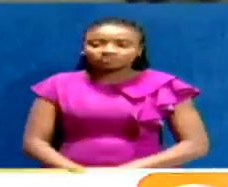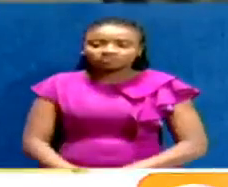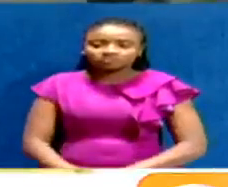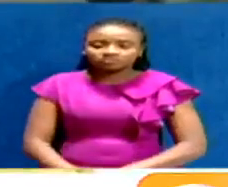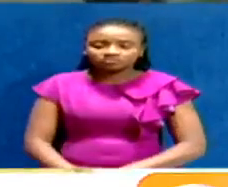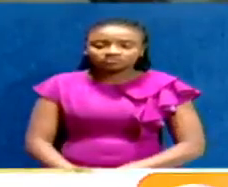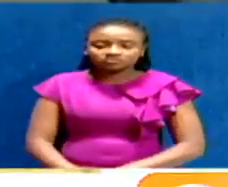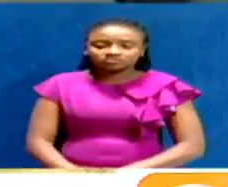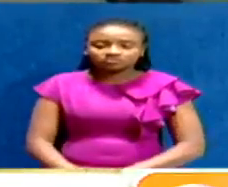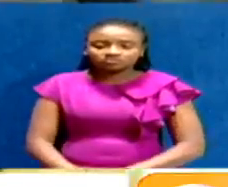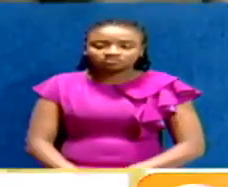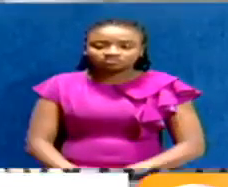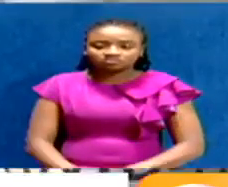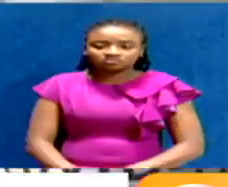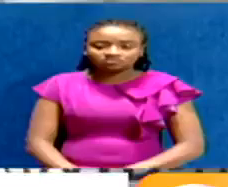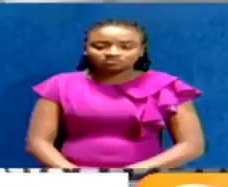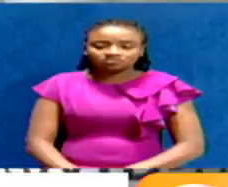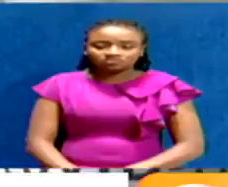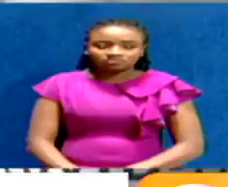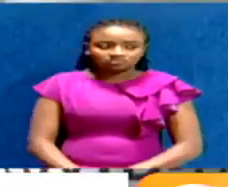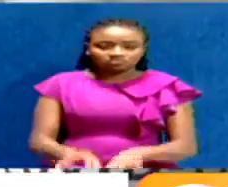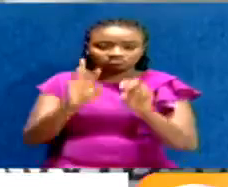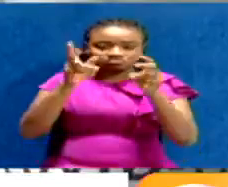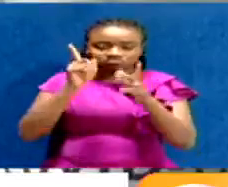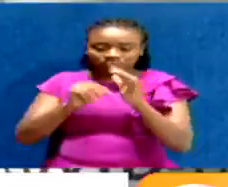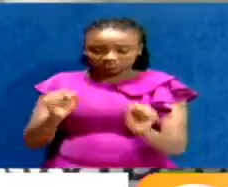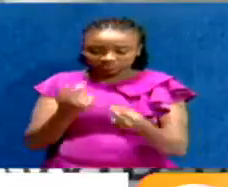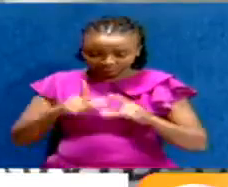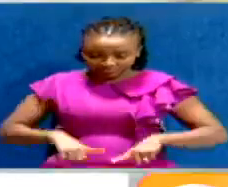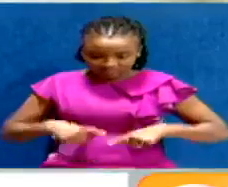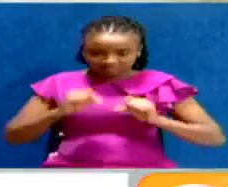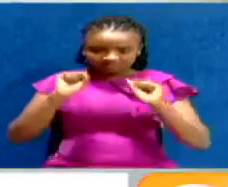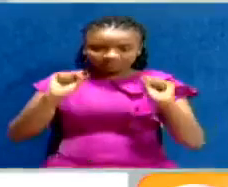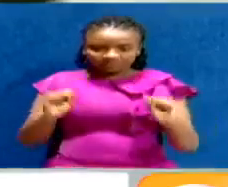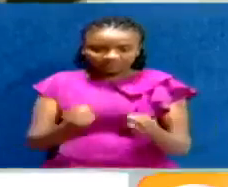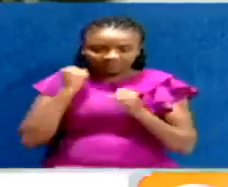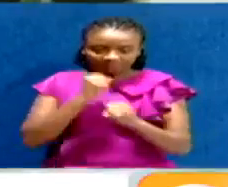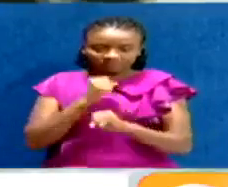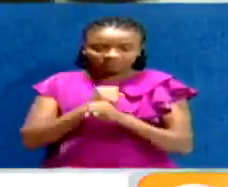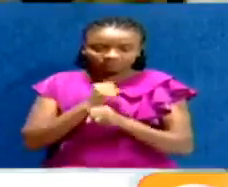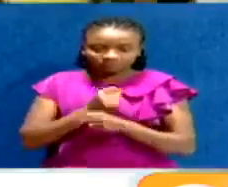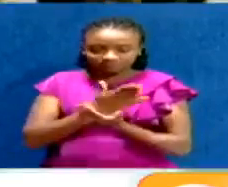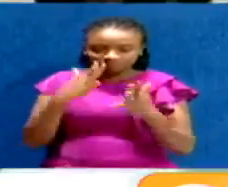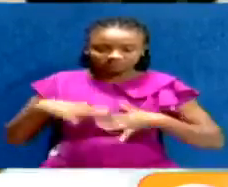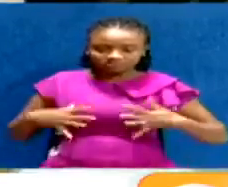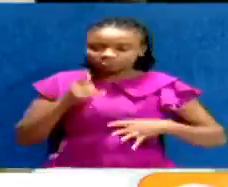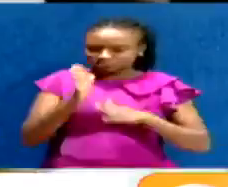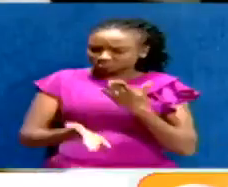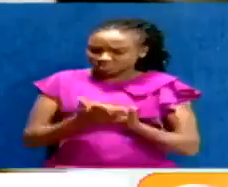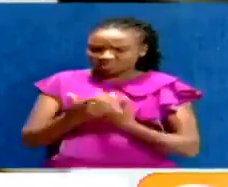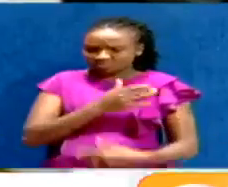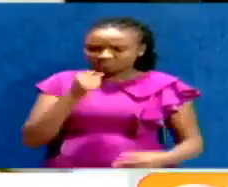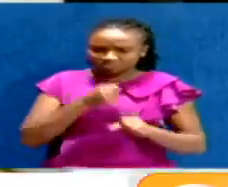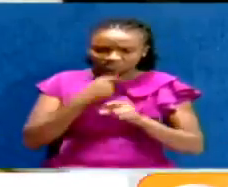The Saving Lives, Saving Livelihoods initiative aims to inject new energy into Africa's vaccination drive,